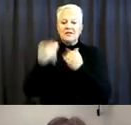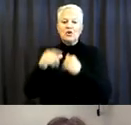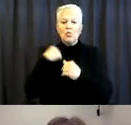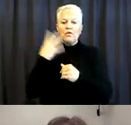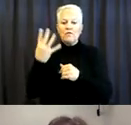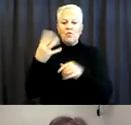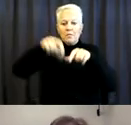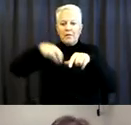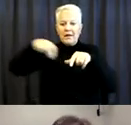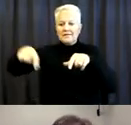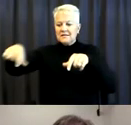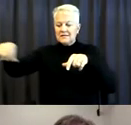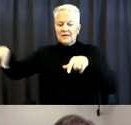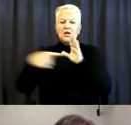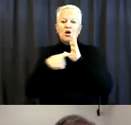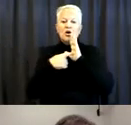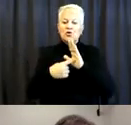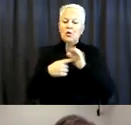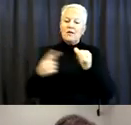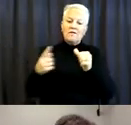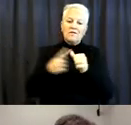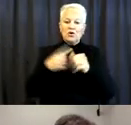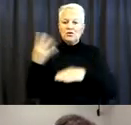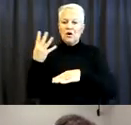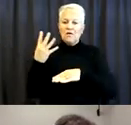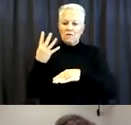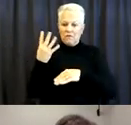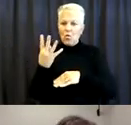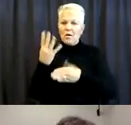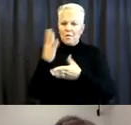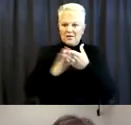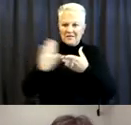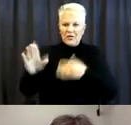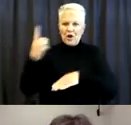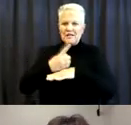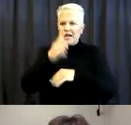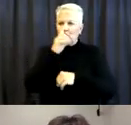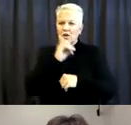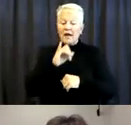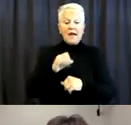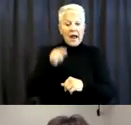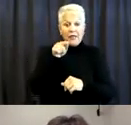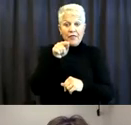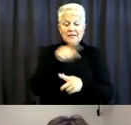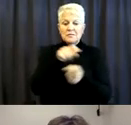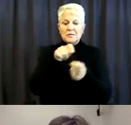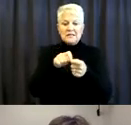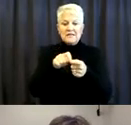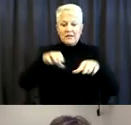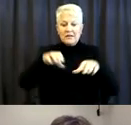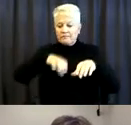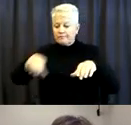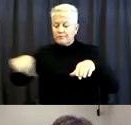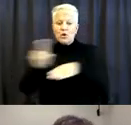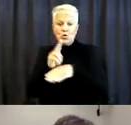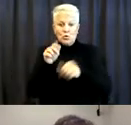object calendar showing what the first 4 segments of the day will look like. This particular one used by this